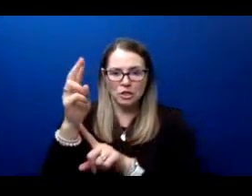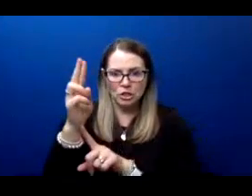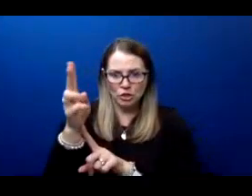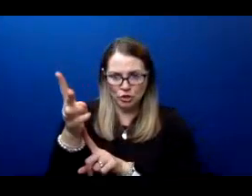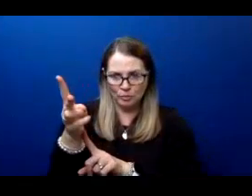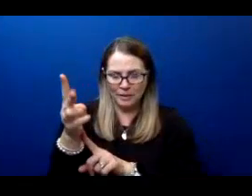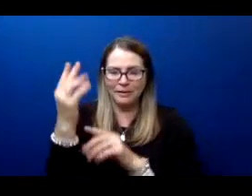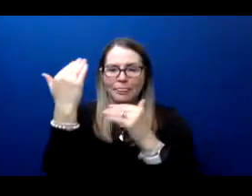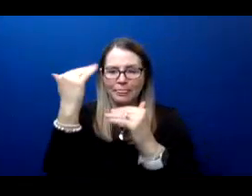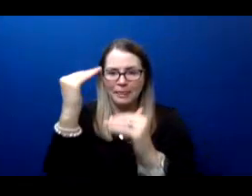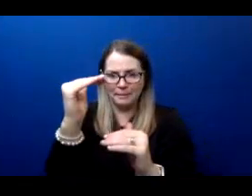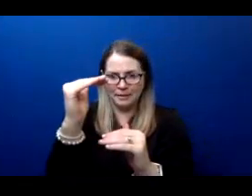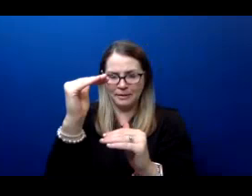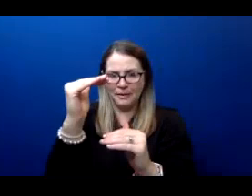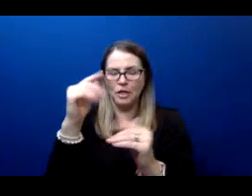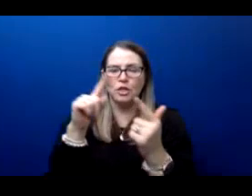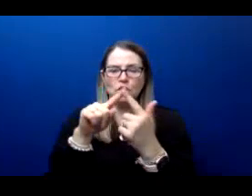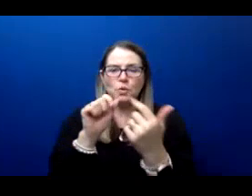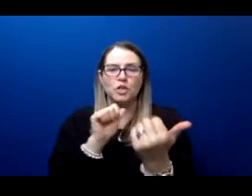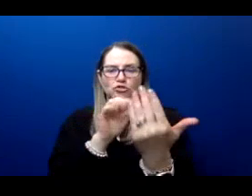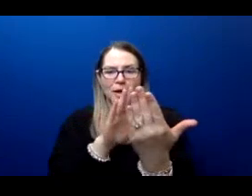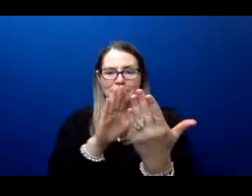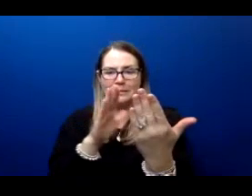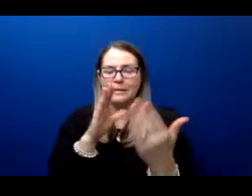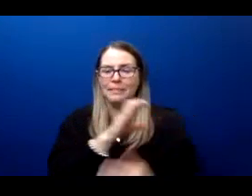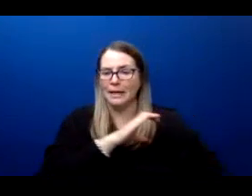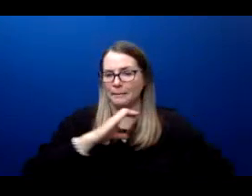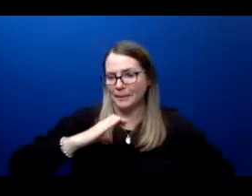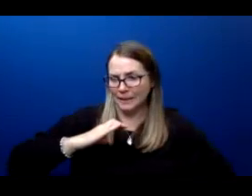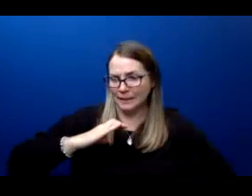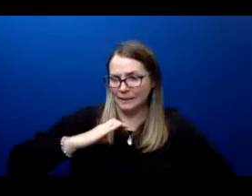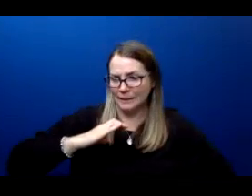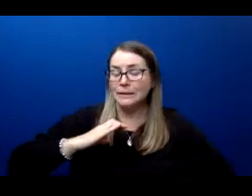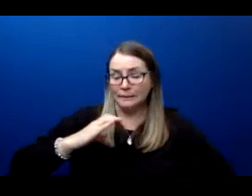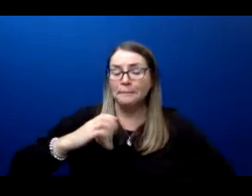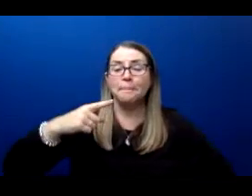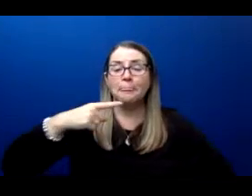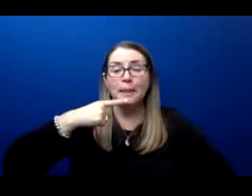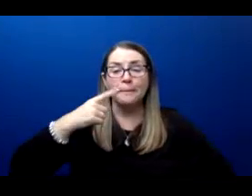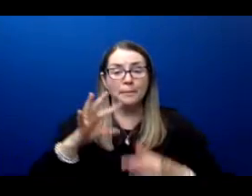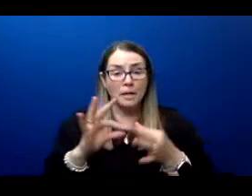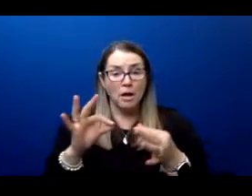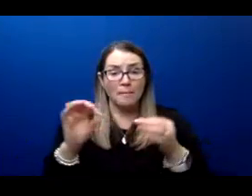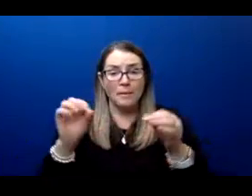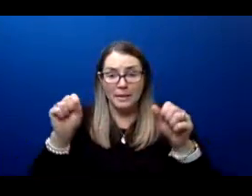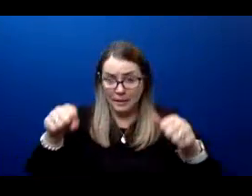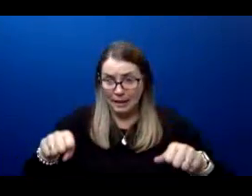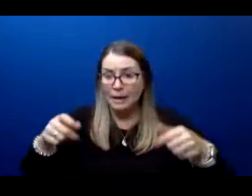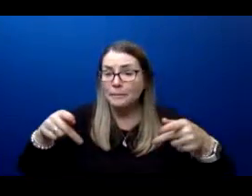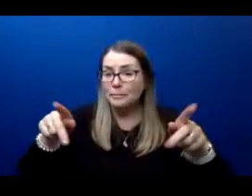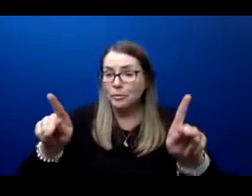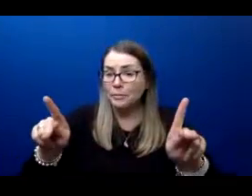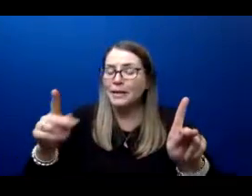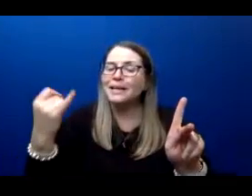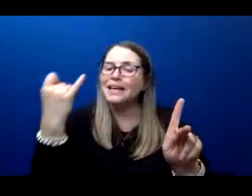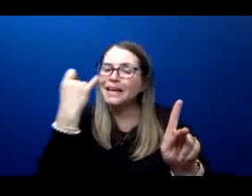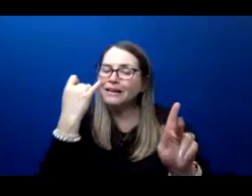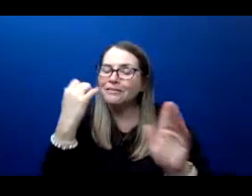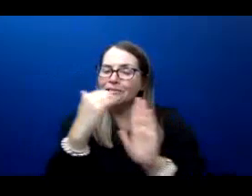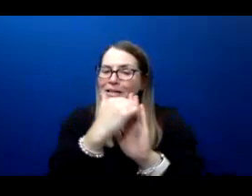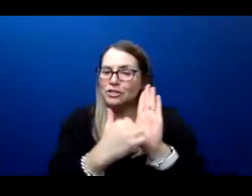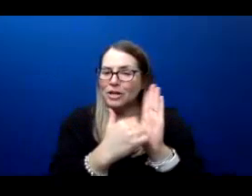the individuals may address the committee. The chair may elect to allow public comments on a specific agenda item when that item is being considered.